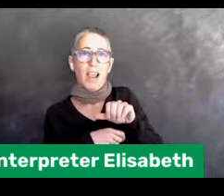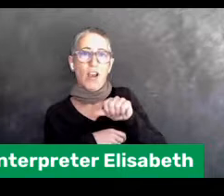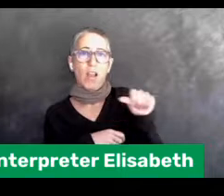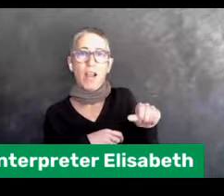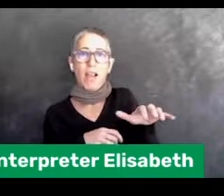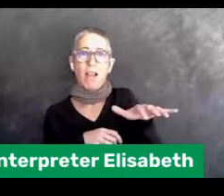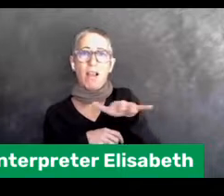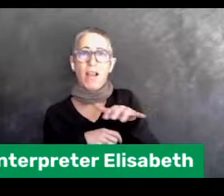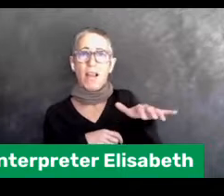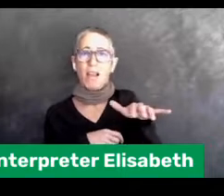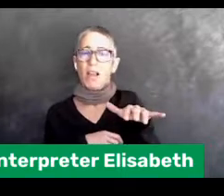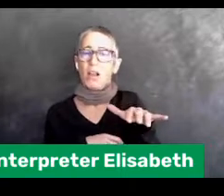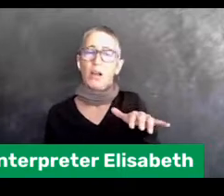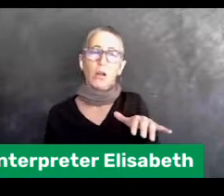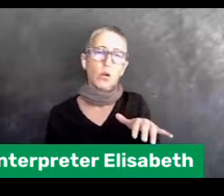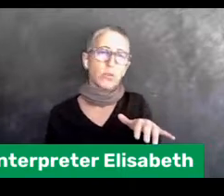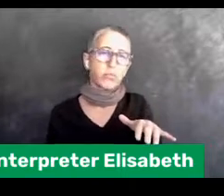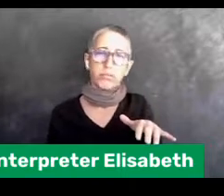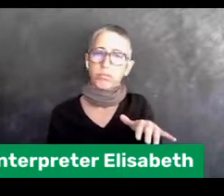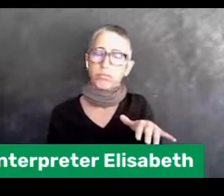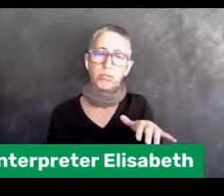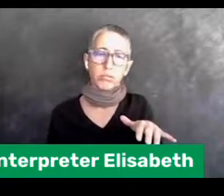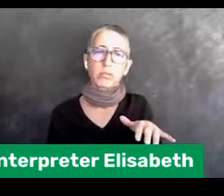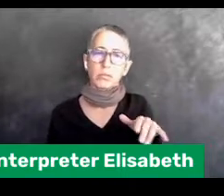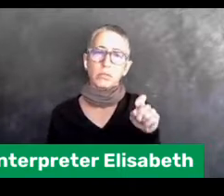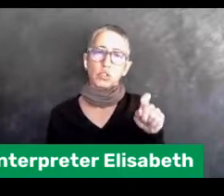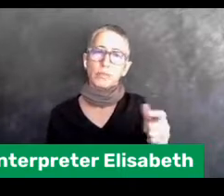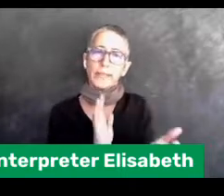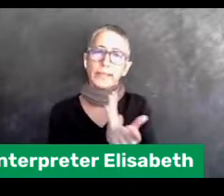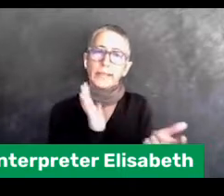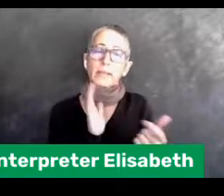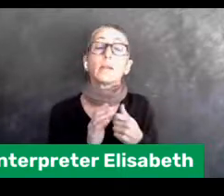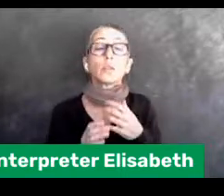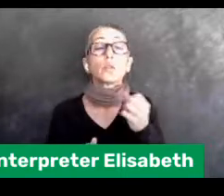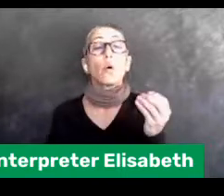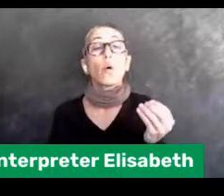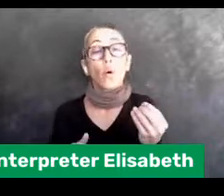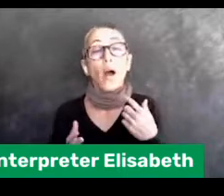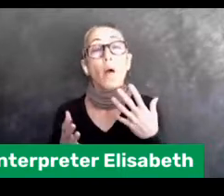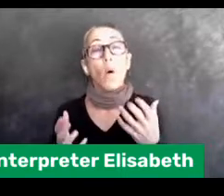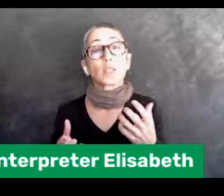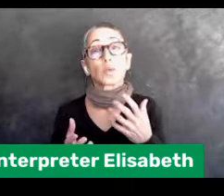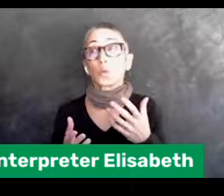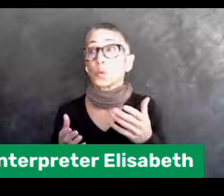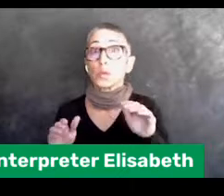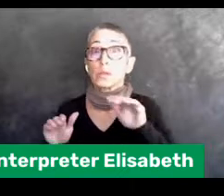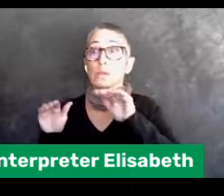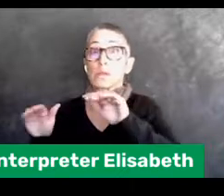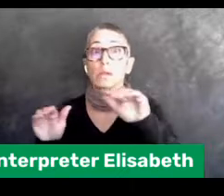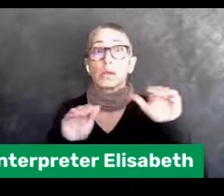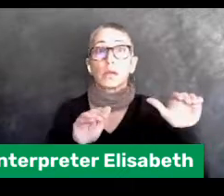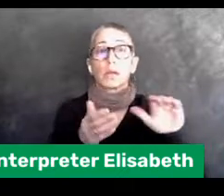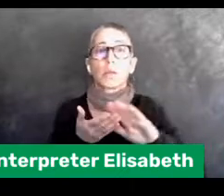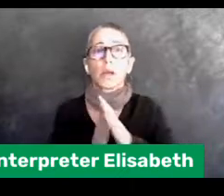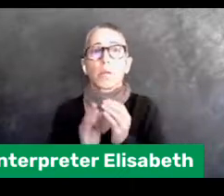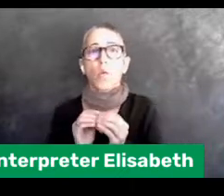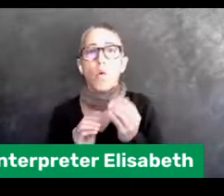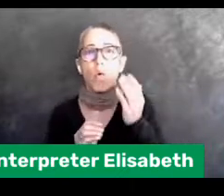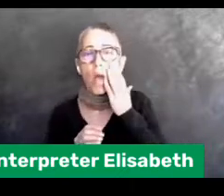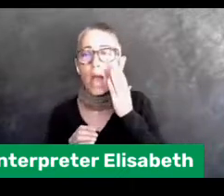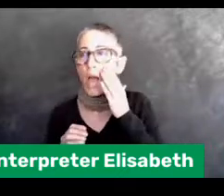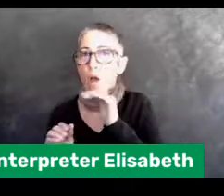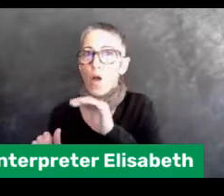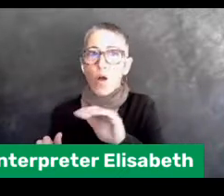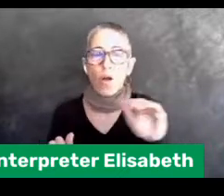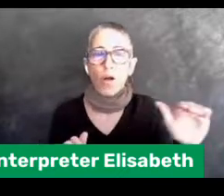super excited to tell you all about the great things that we have and how we can bring awareness to this issue, and most importantly, what we're doing about